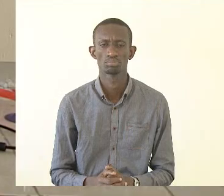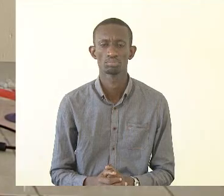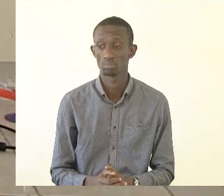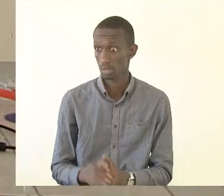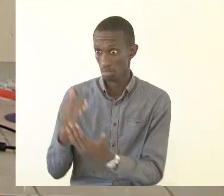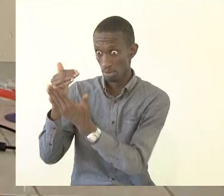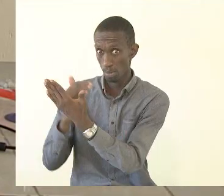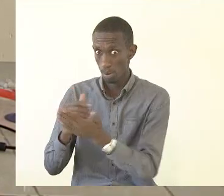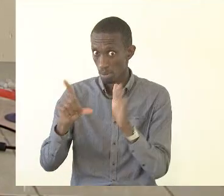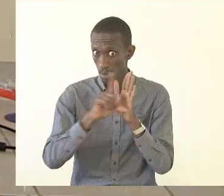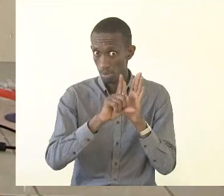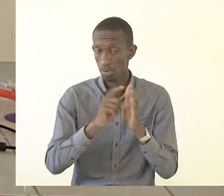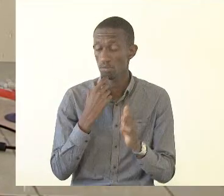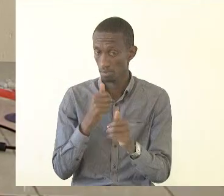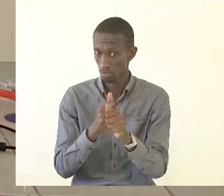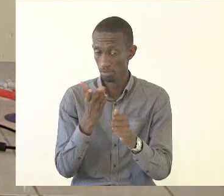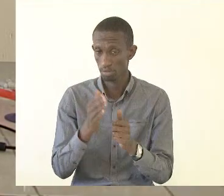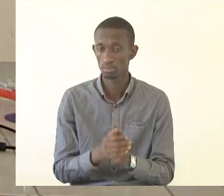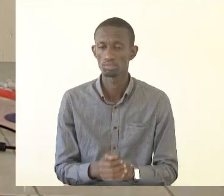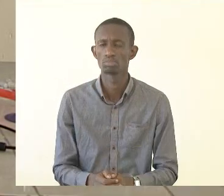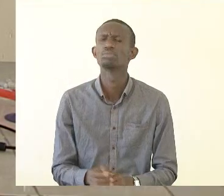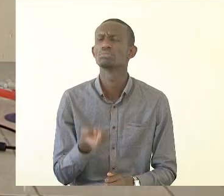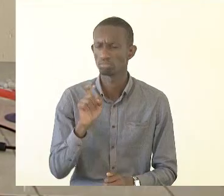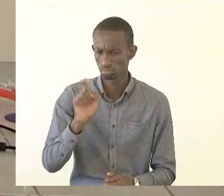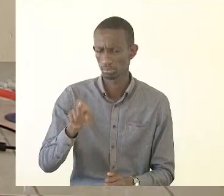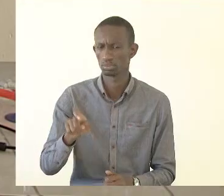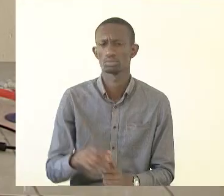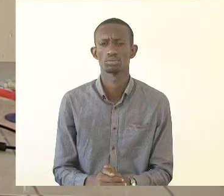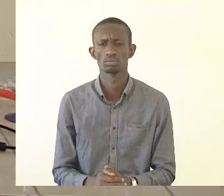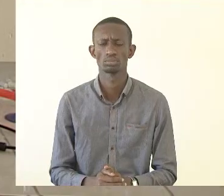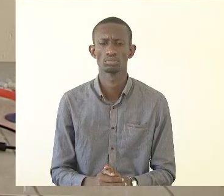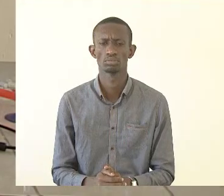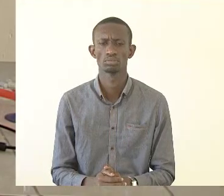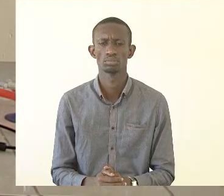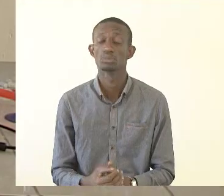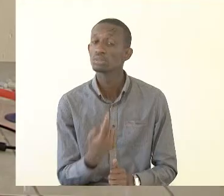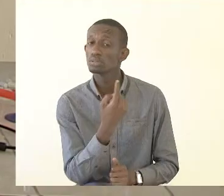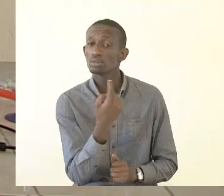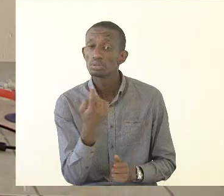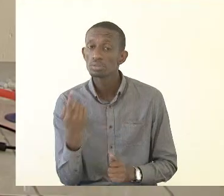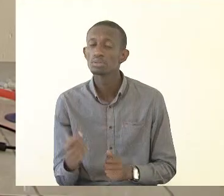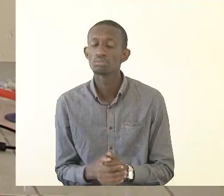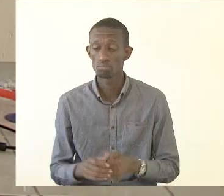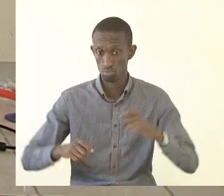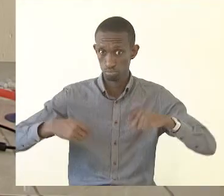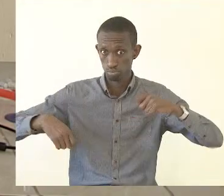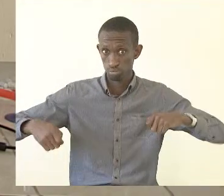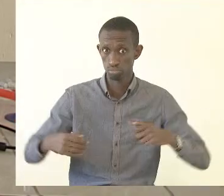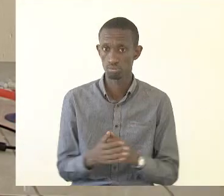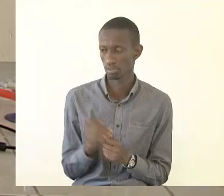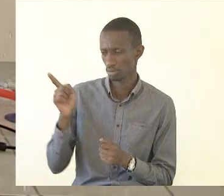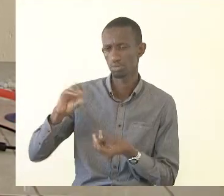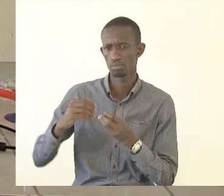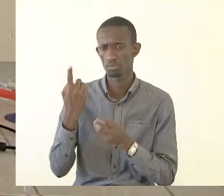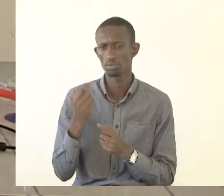conditions needed to carry each out of the reaction. So each of the reaction, that is 1 and